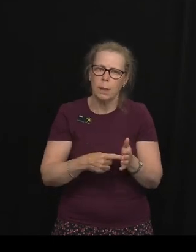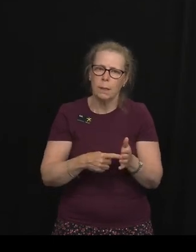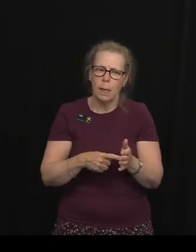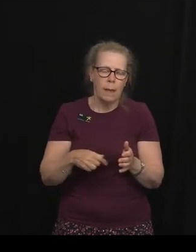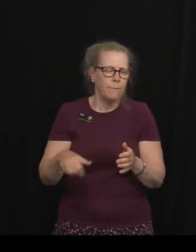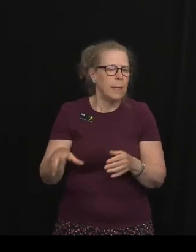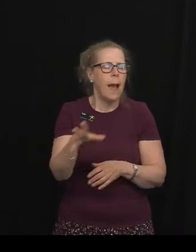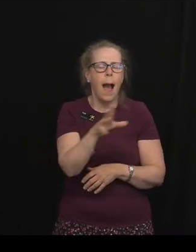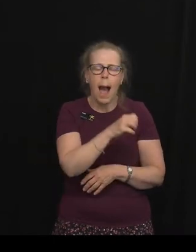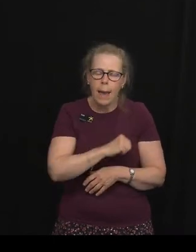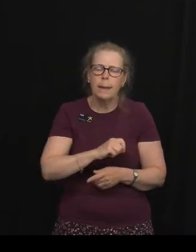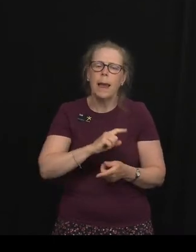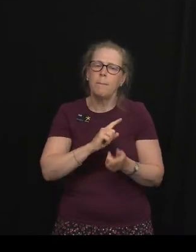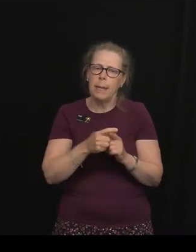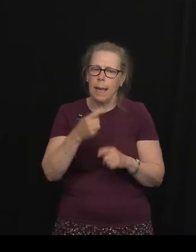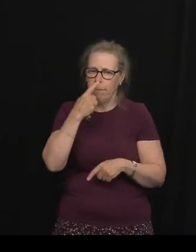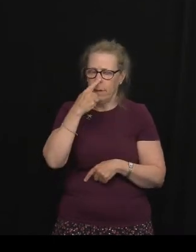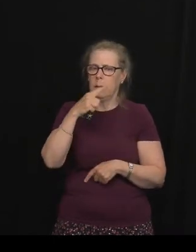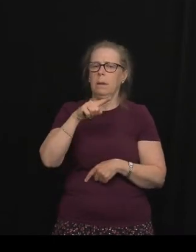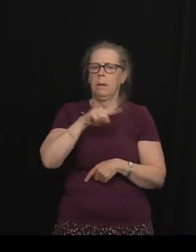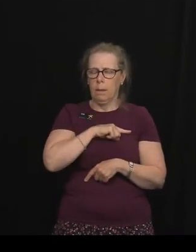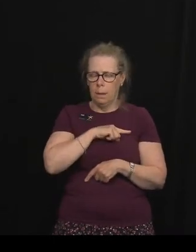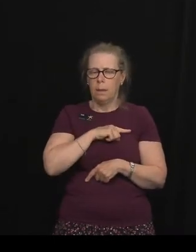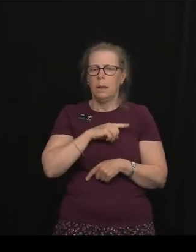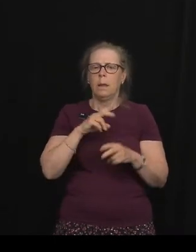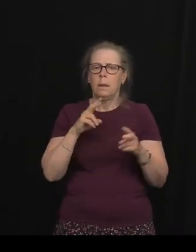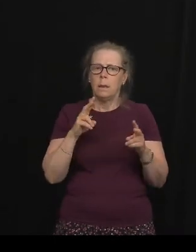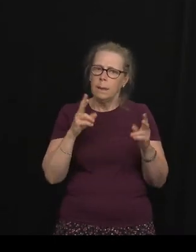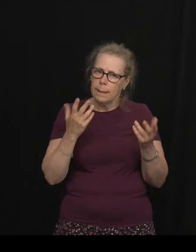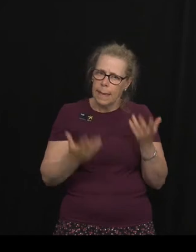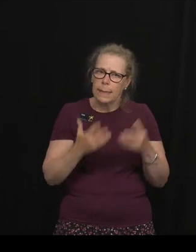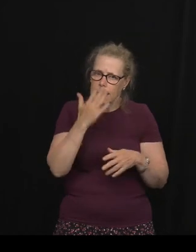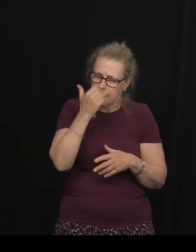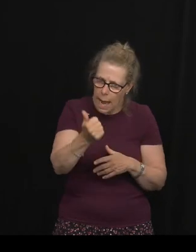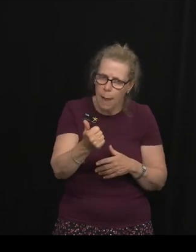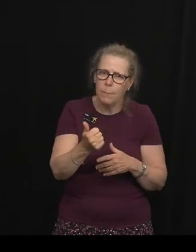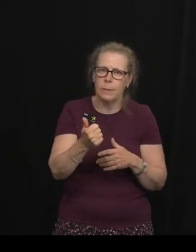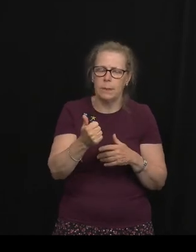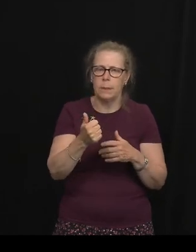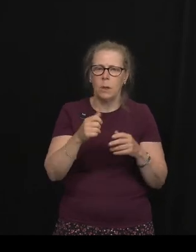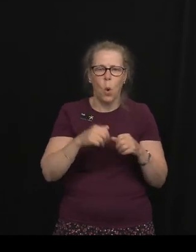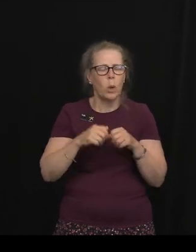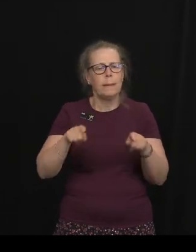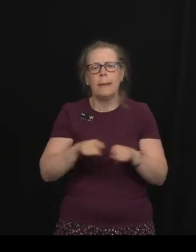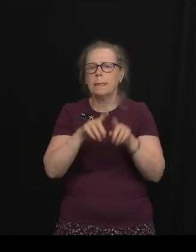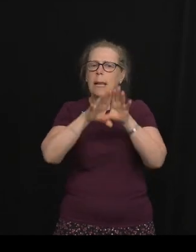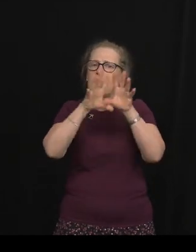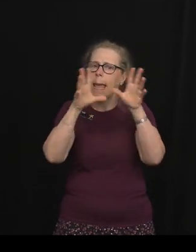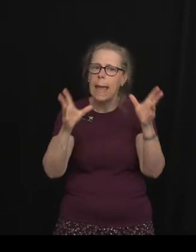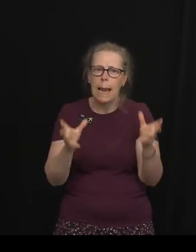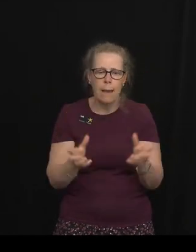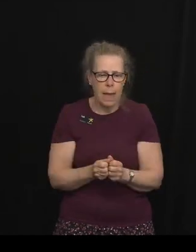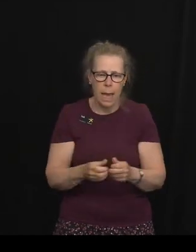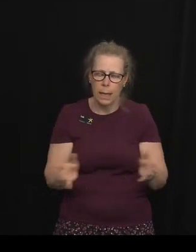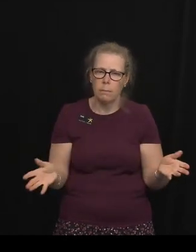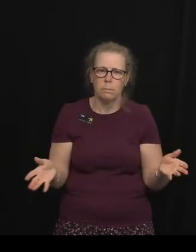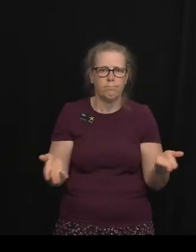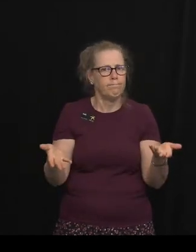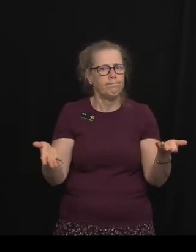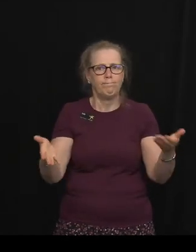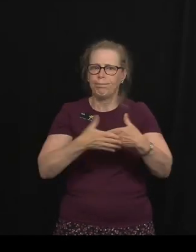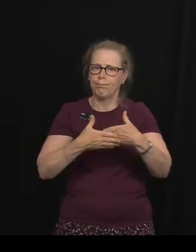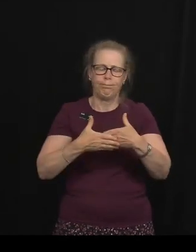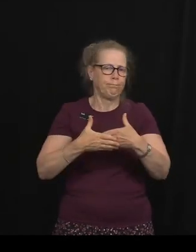rapidly and instantly, at more or less on the same sort of day, nearly the whole world closed down. And that